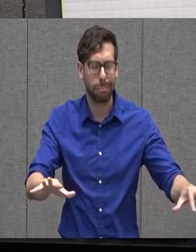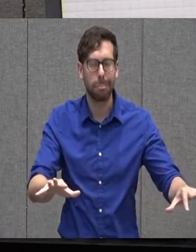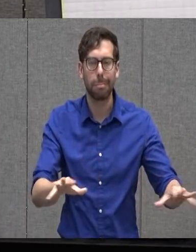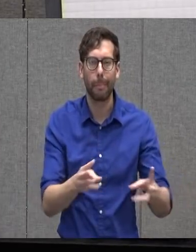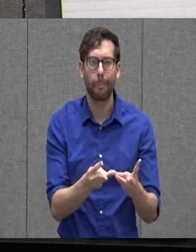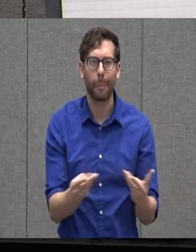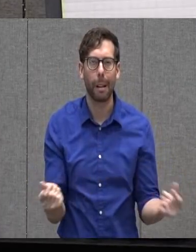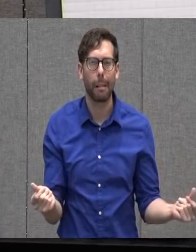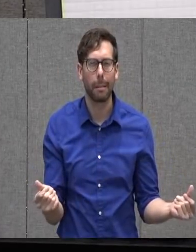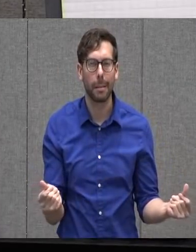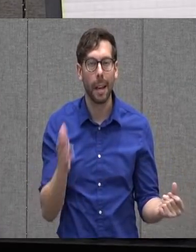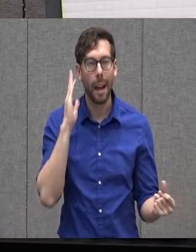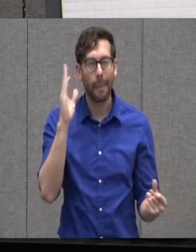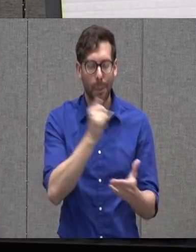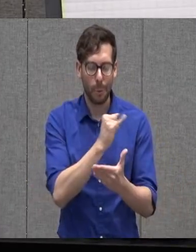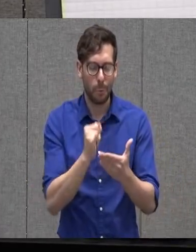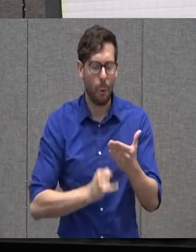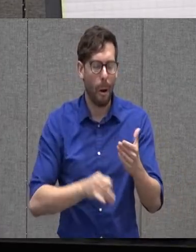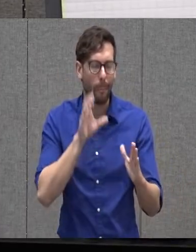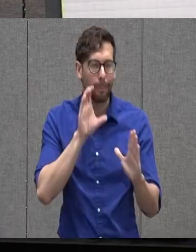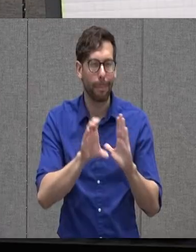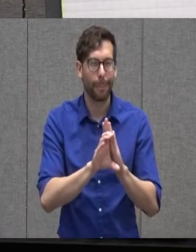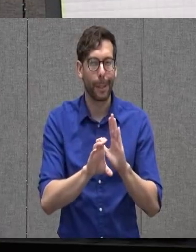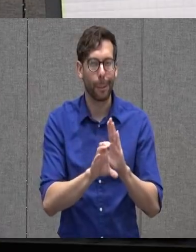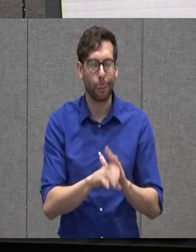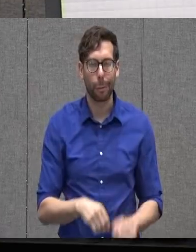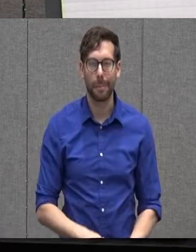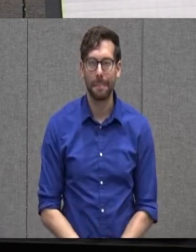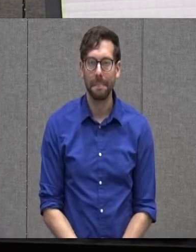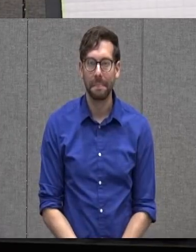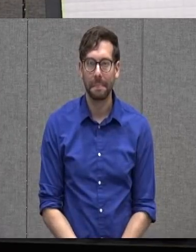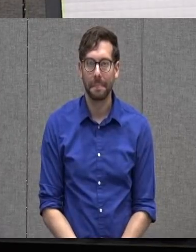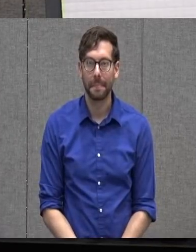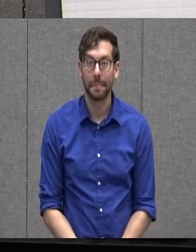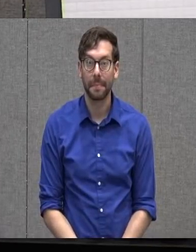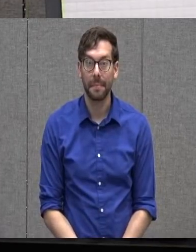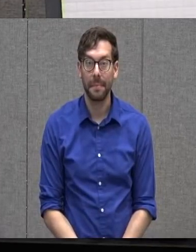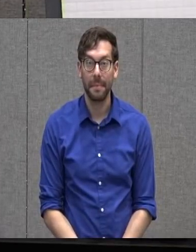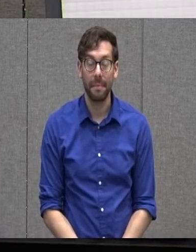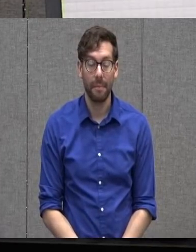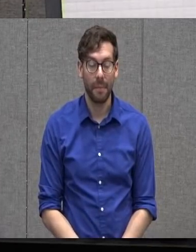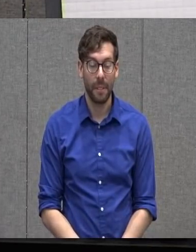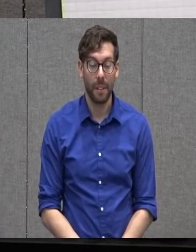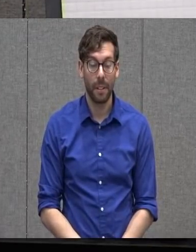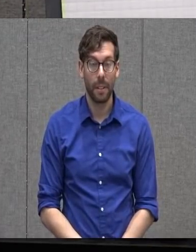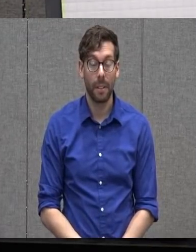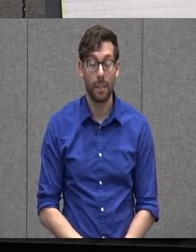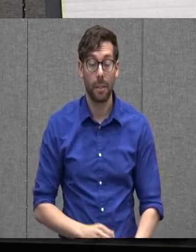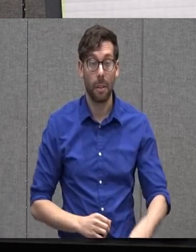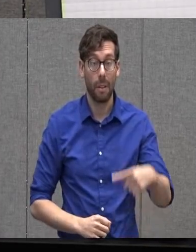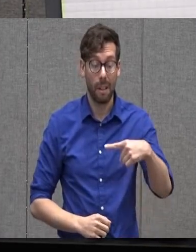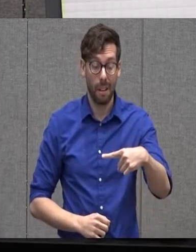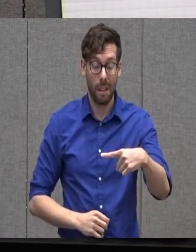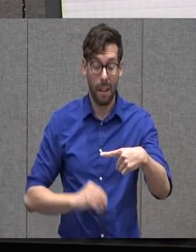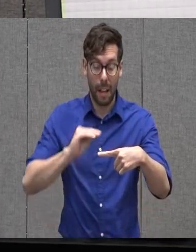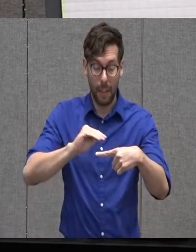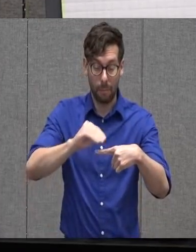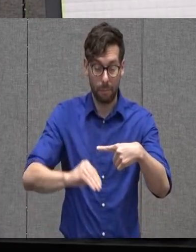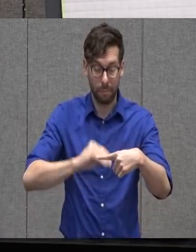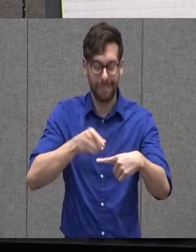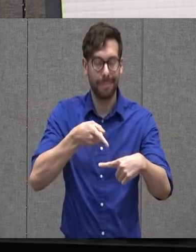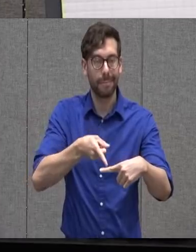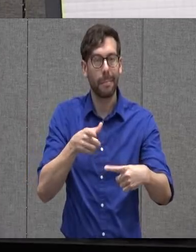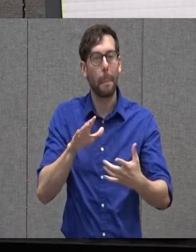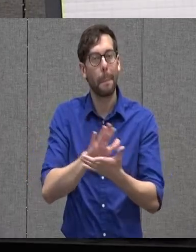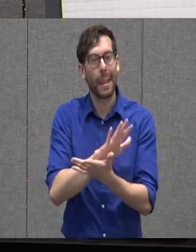look like. I think the paper around it might look the same. So this is what the